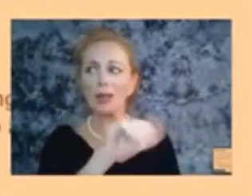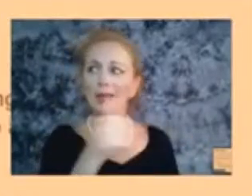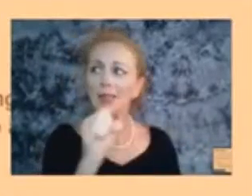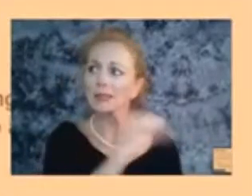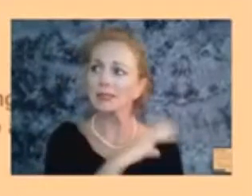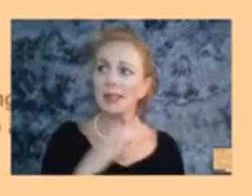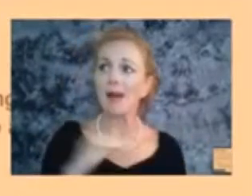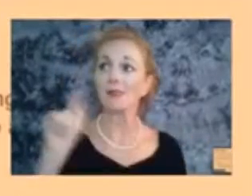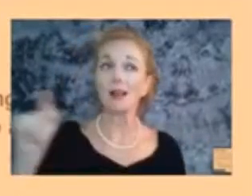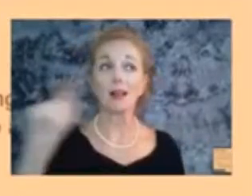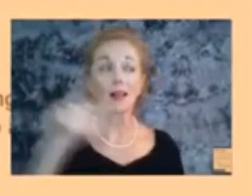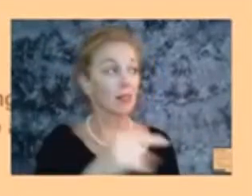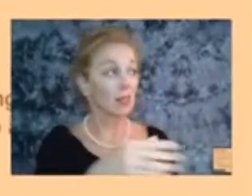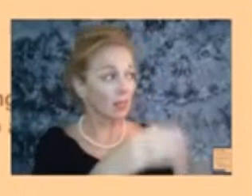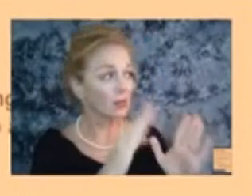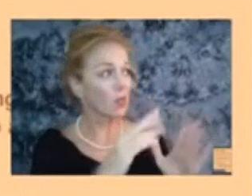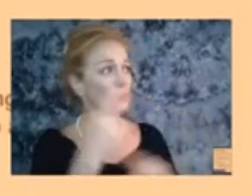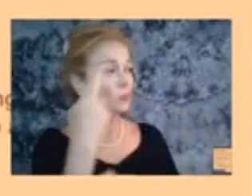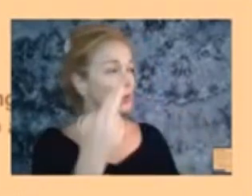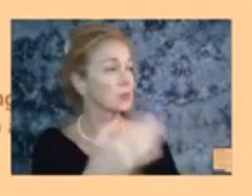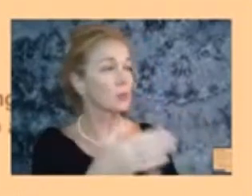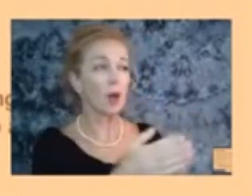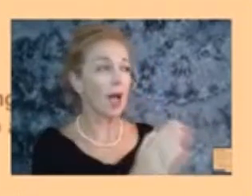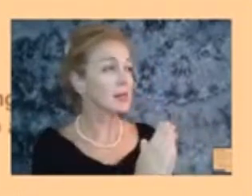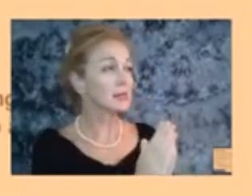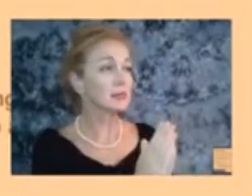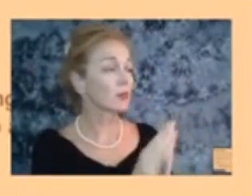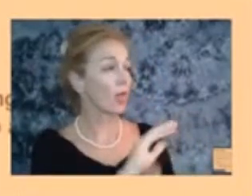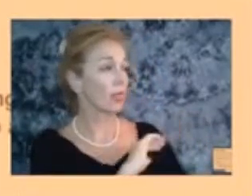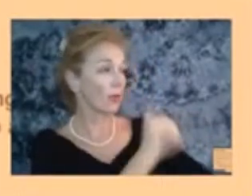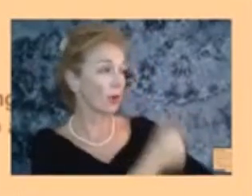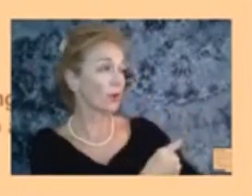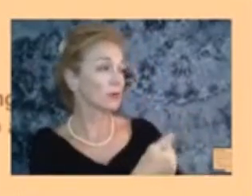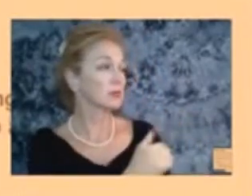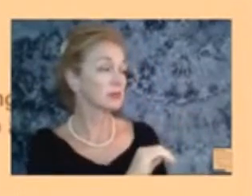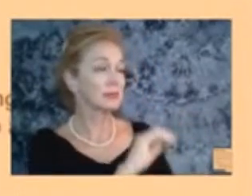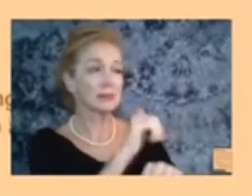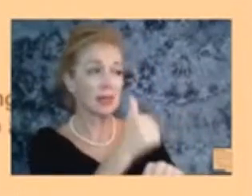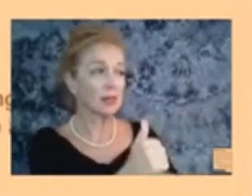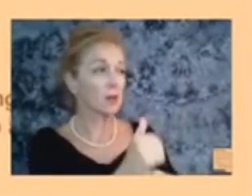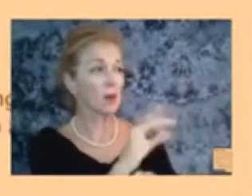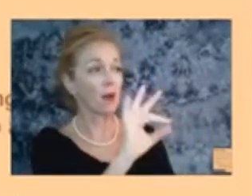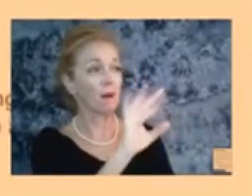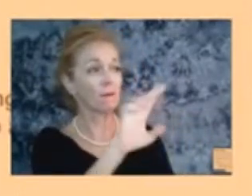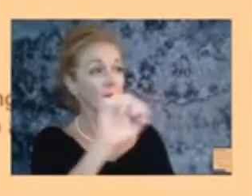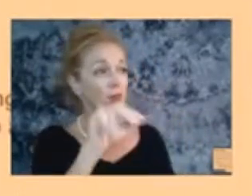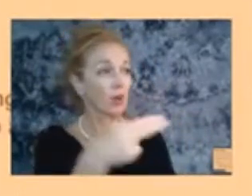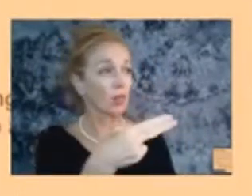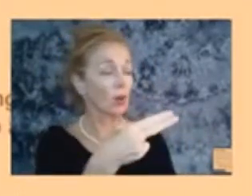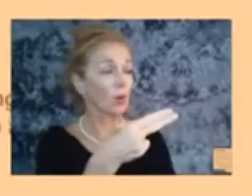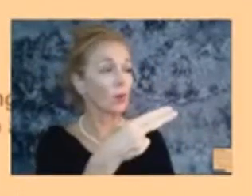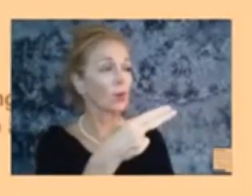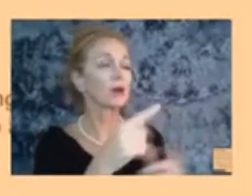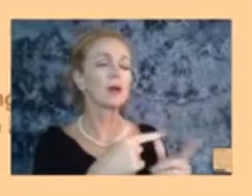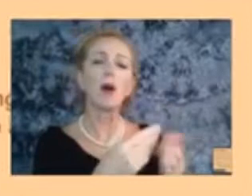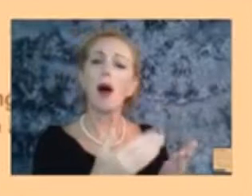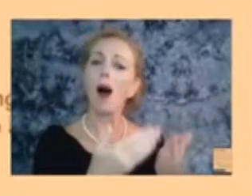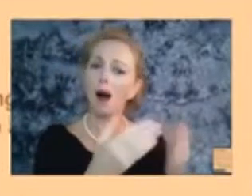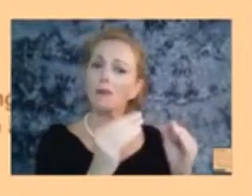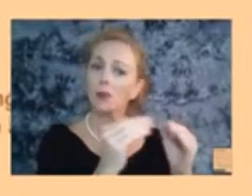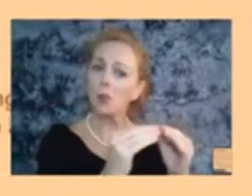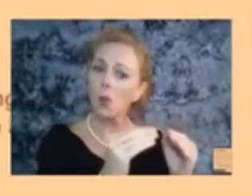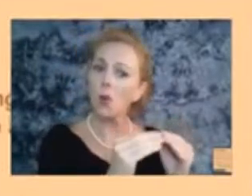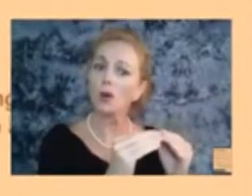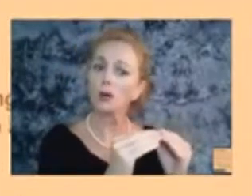that the reason why we would ask for the authority to implement furloughs is so that we can actually offer our employees more protection than what we would otherwise be